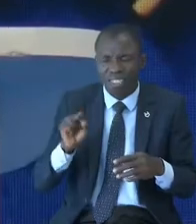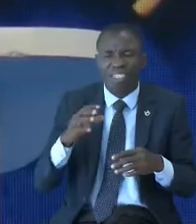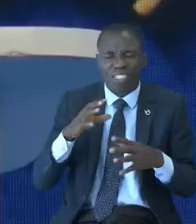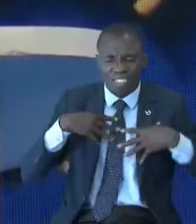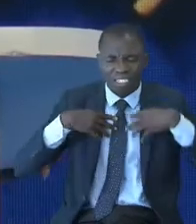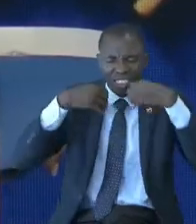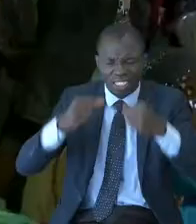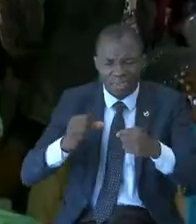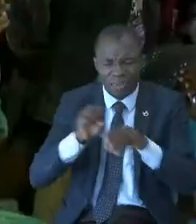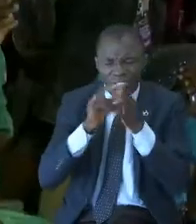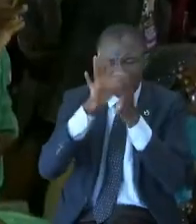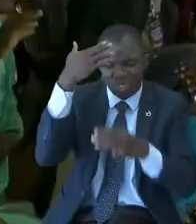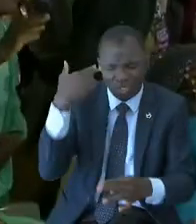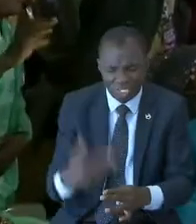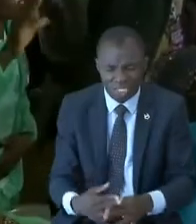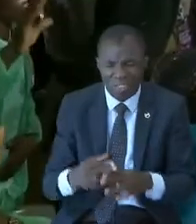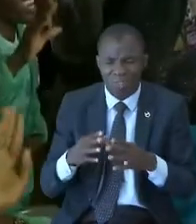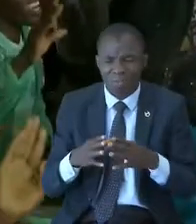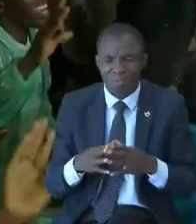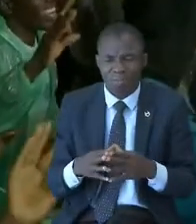in Jesus' name.